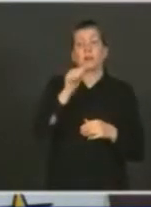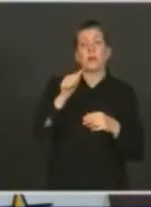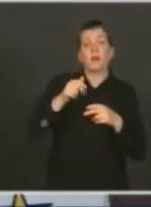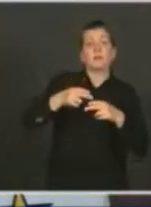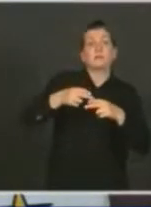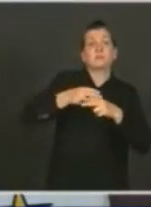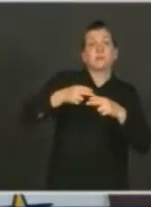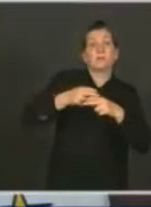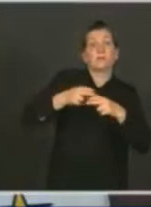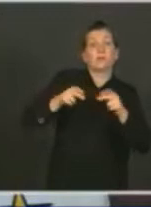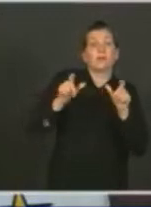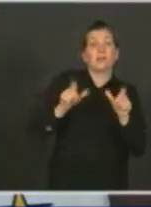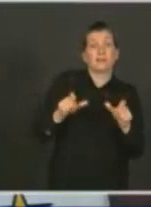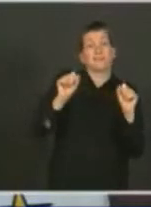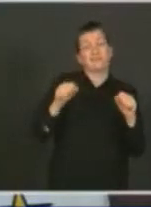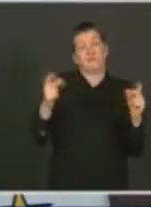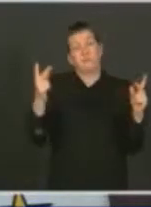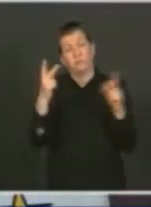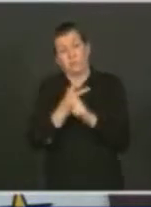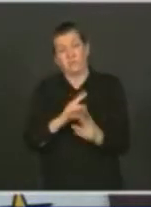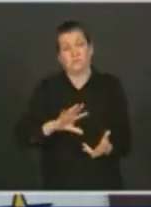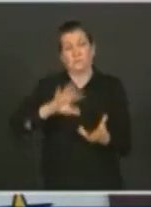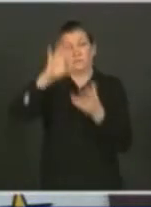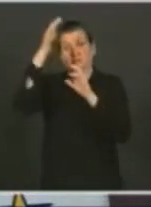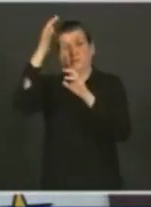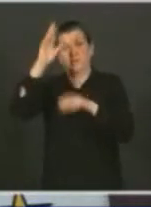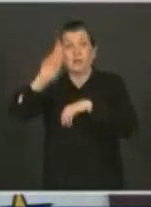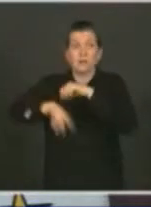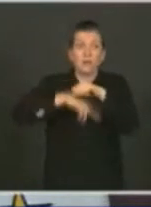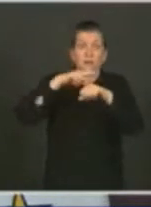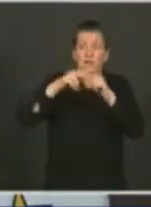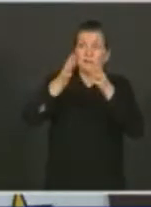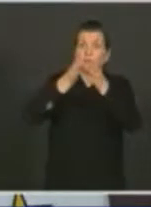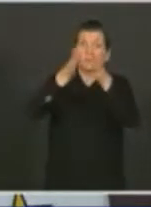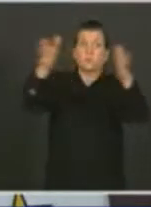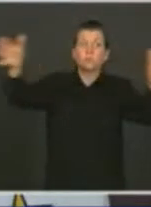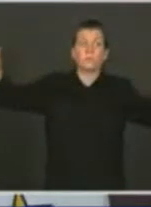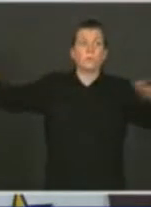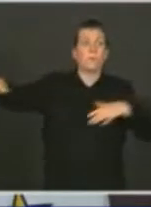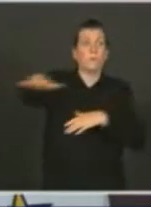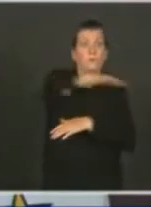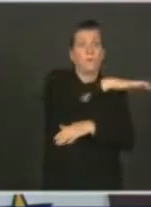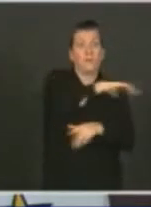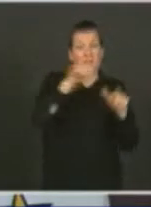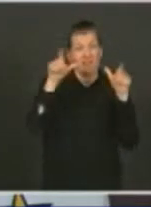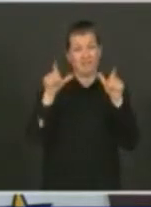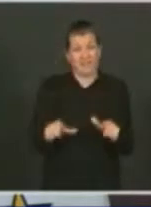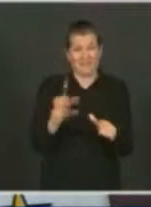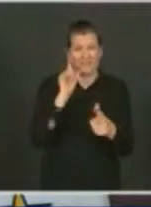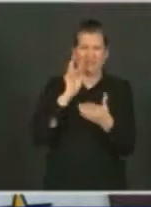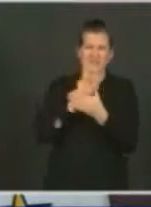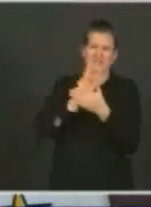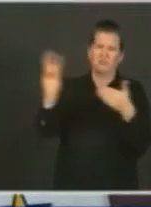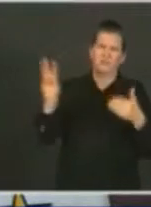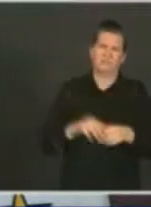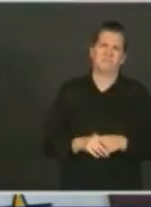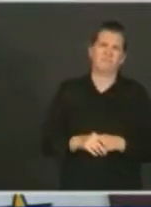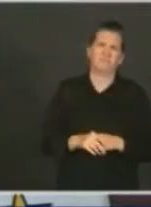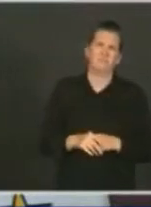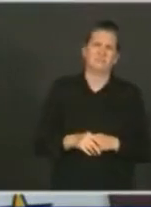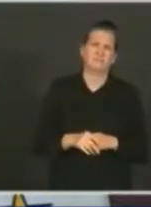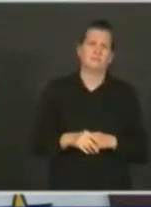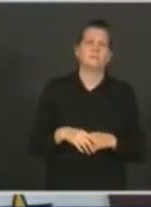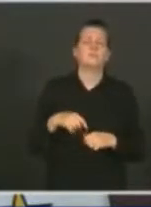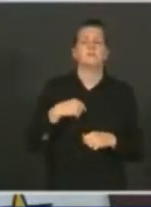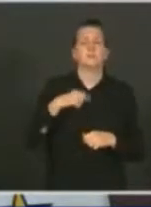worse. So I don't see the national picture any different than what I'm trying to figure out here in Rhode Island. We ought to try to avoid it. We ought to